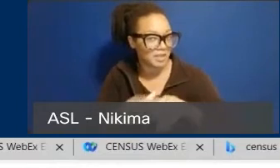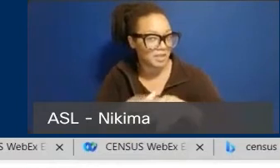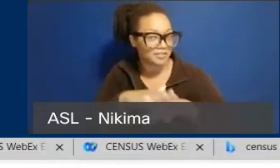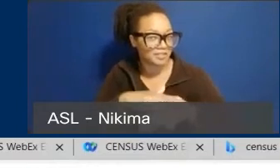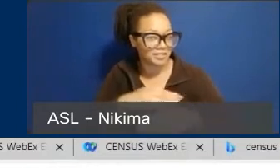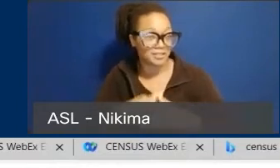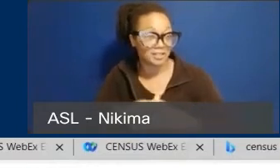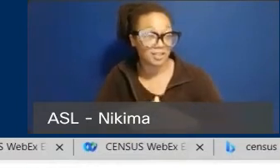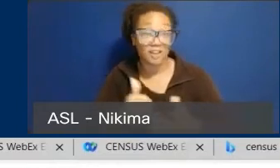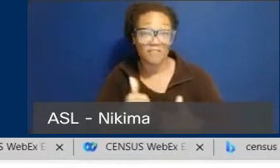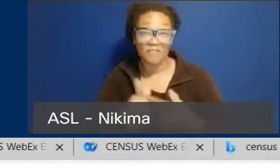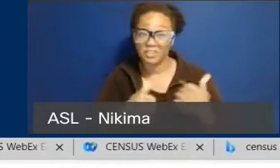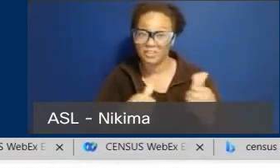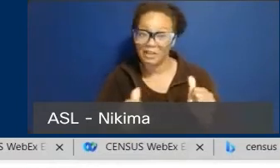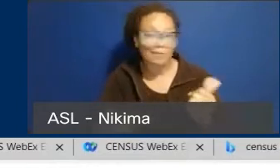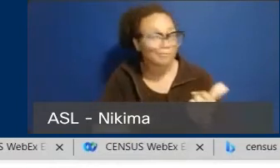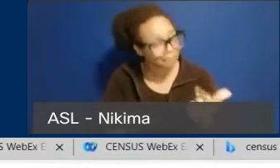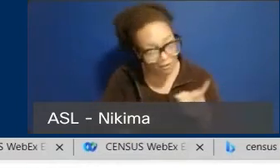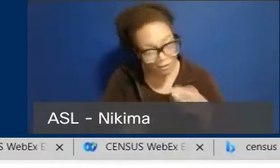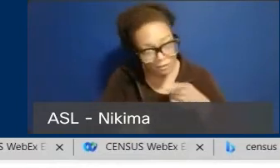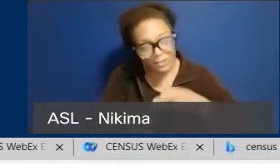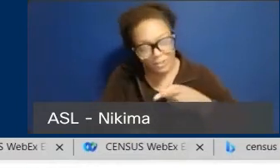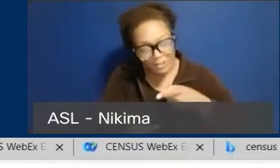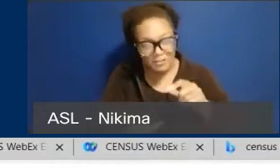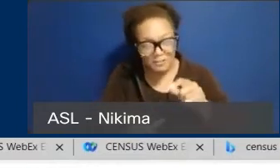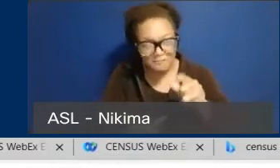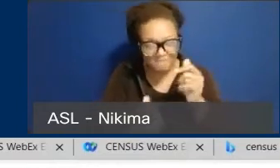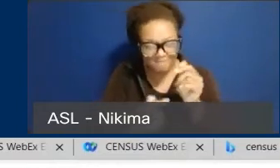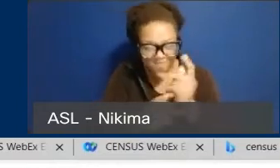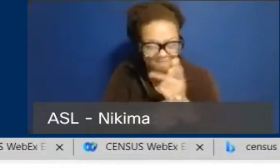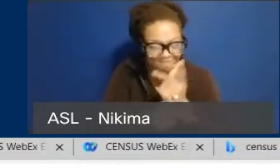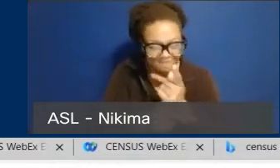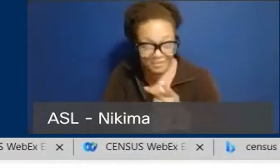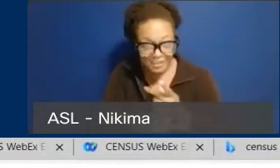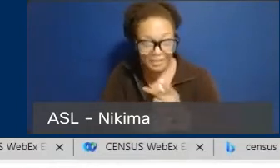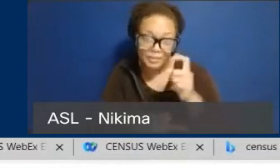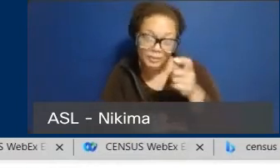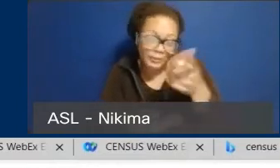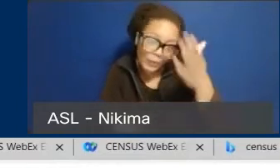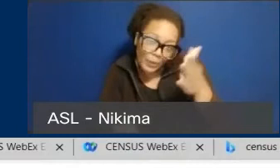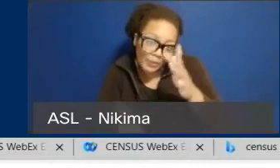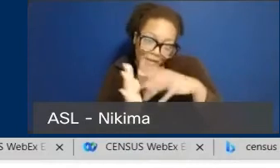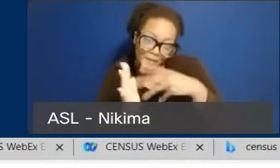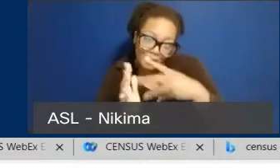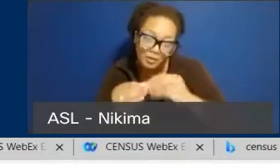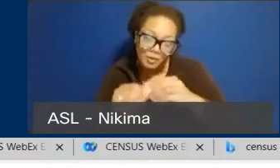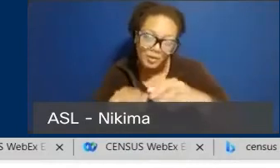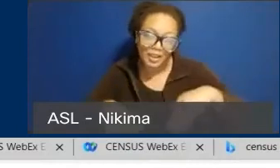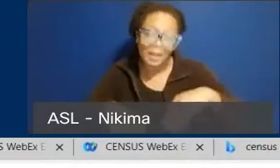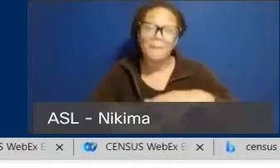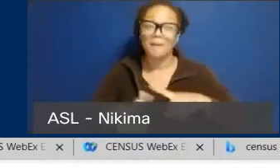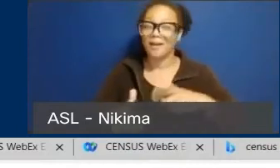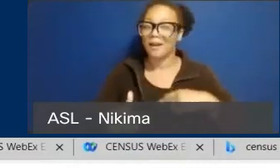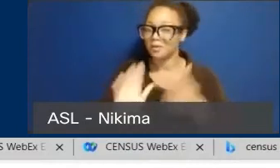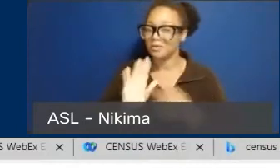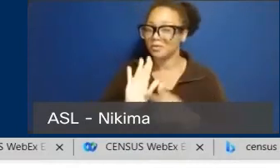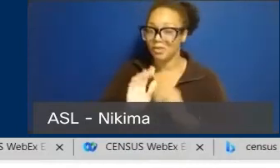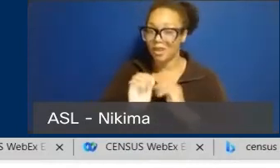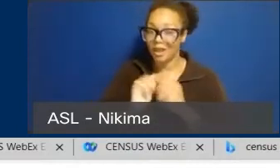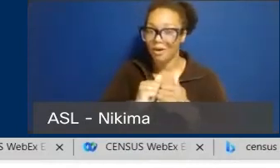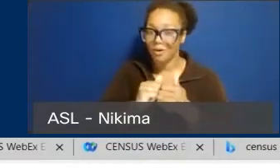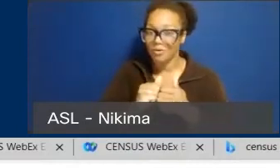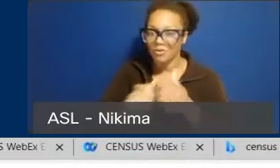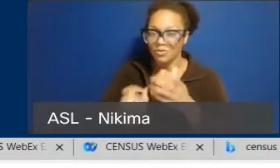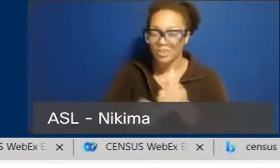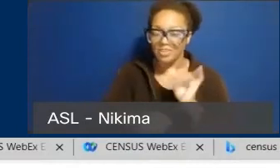because you won't know the table number, but I'm going to show you how you can get some of that information. And then here, where it